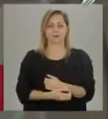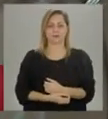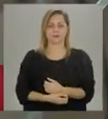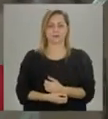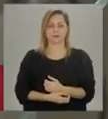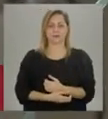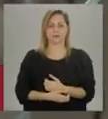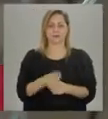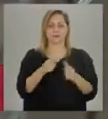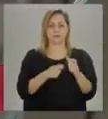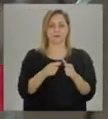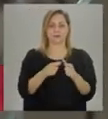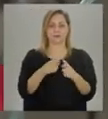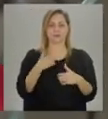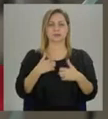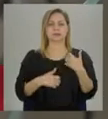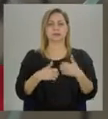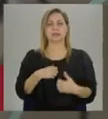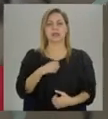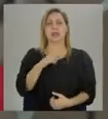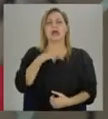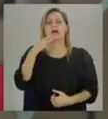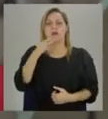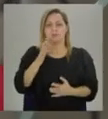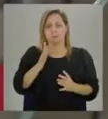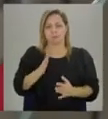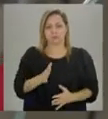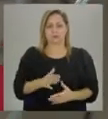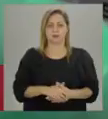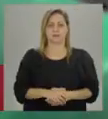The patients are literally gasping for air.